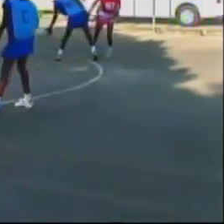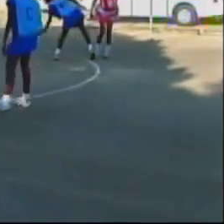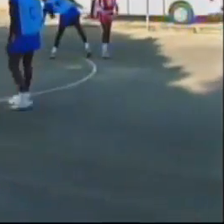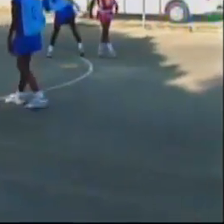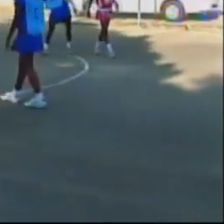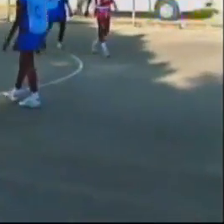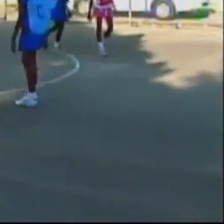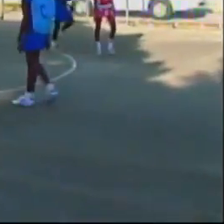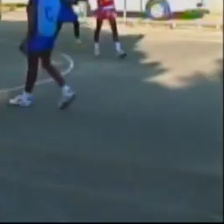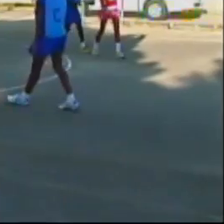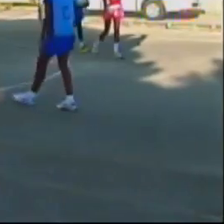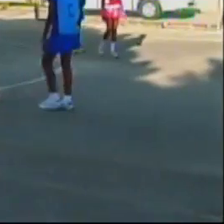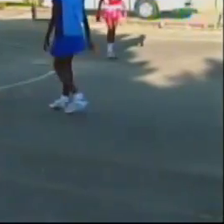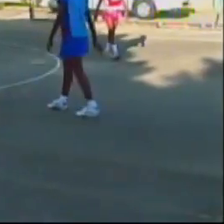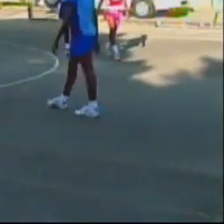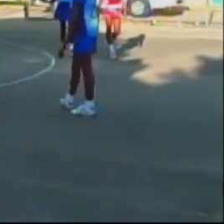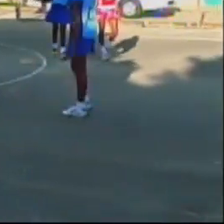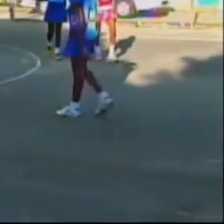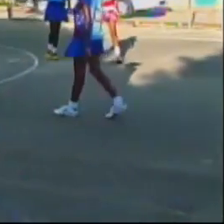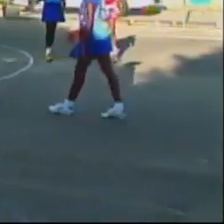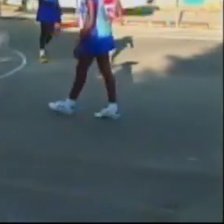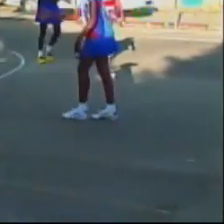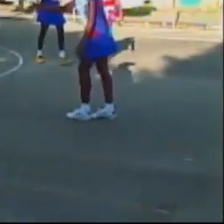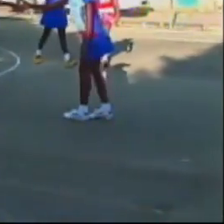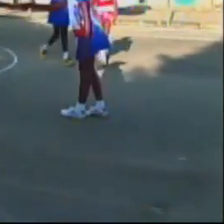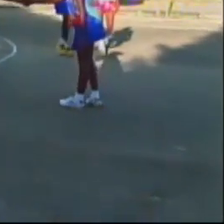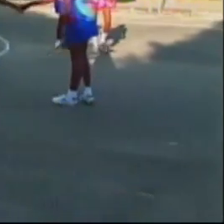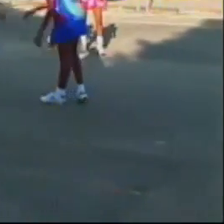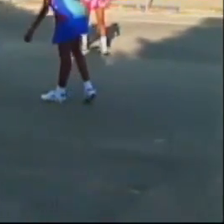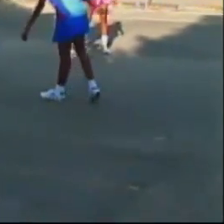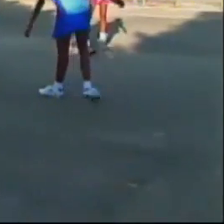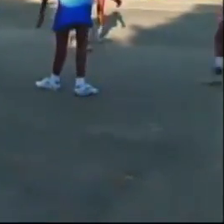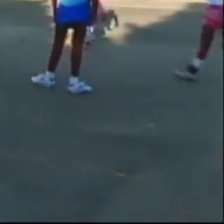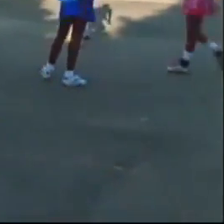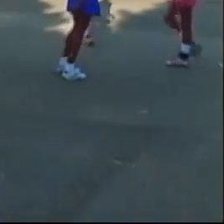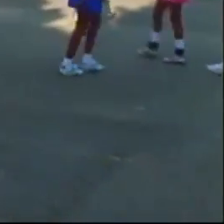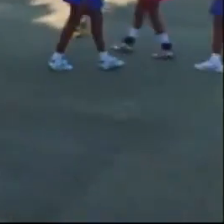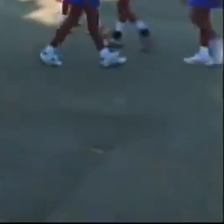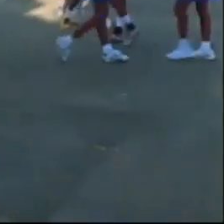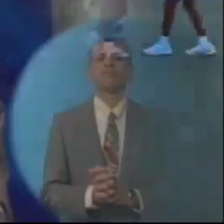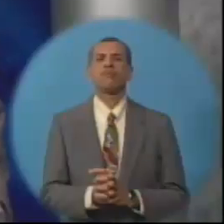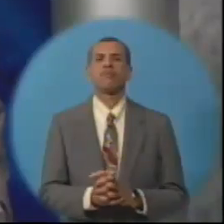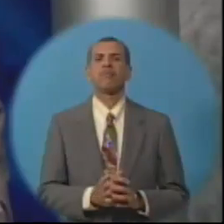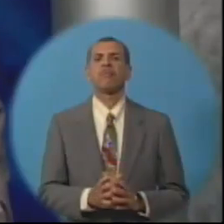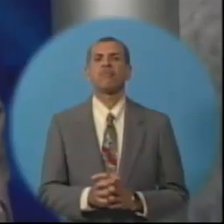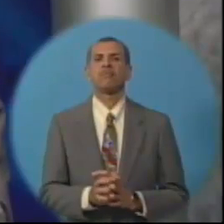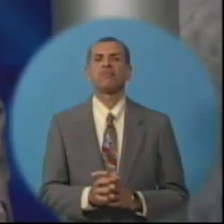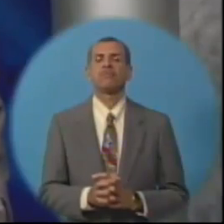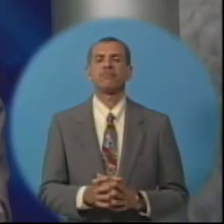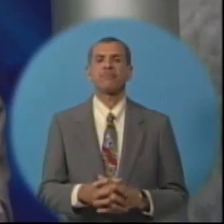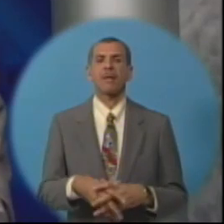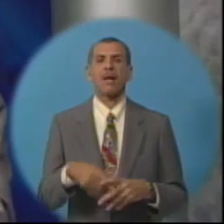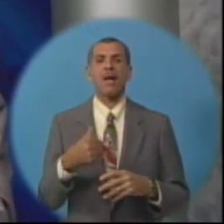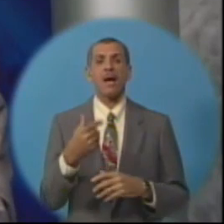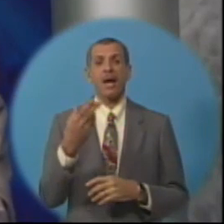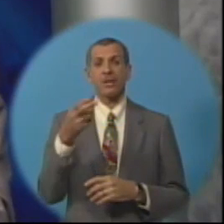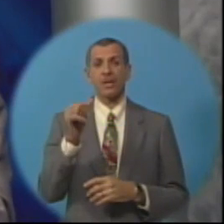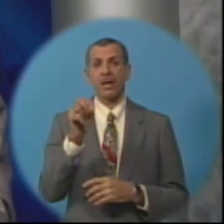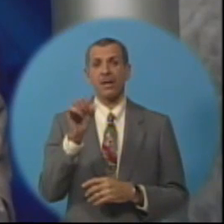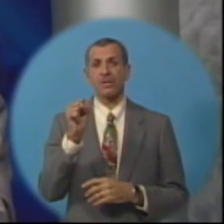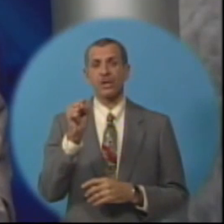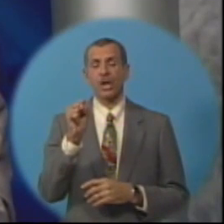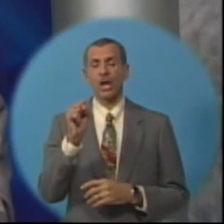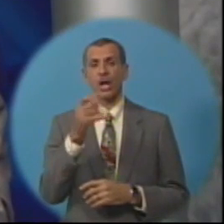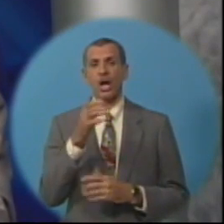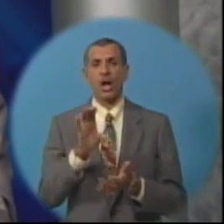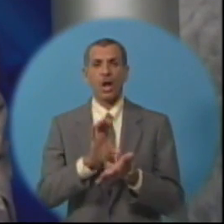was crushed at home 42 goals to love. Melissa Farley, CBC Sports. Well, Harrison College made light work